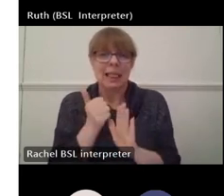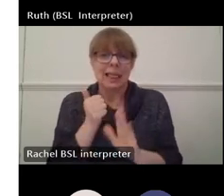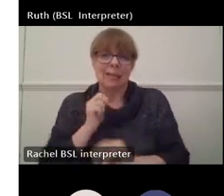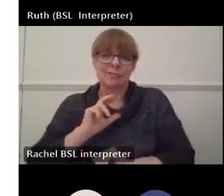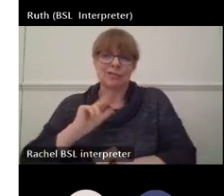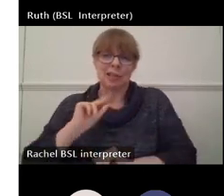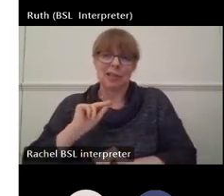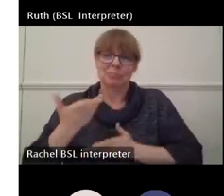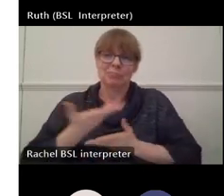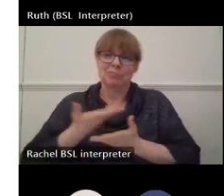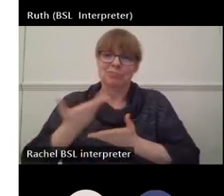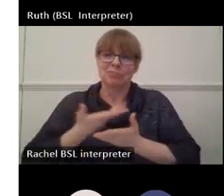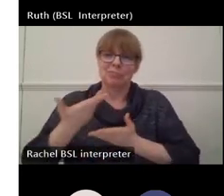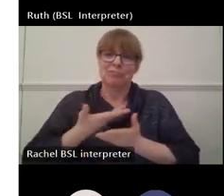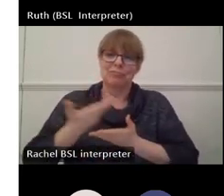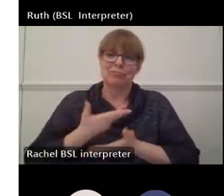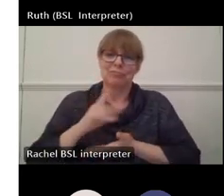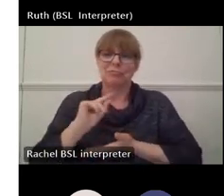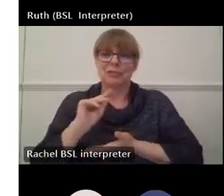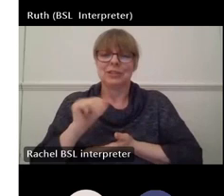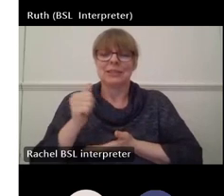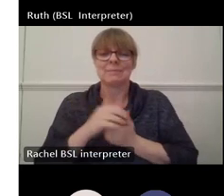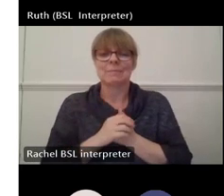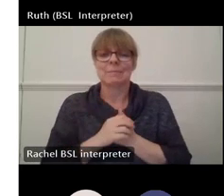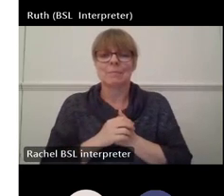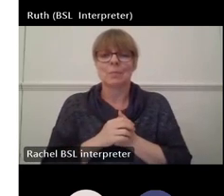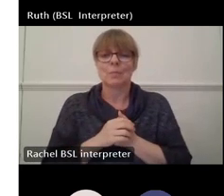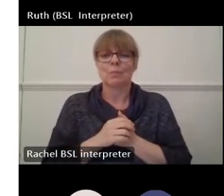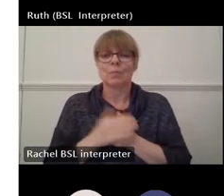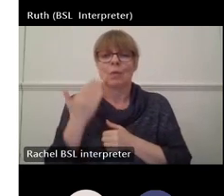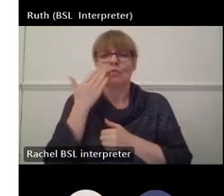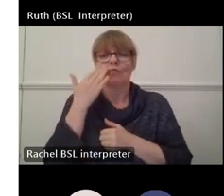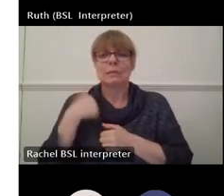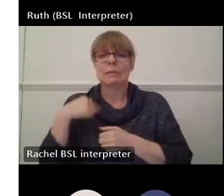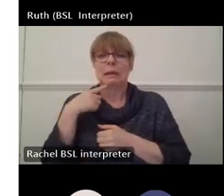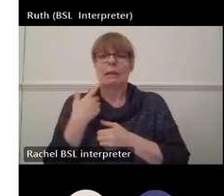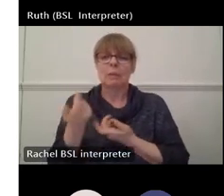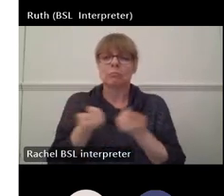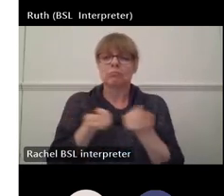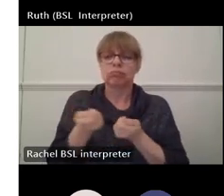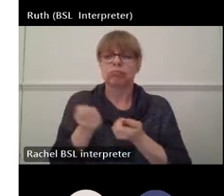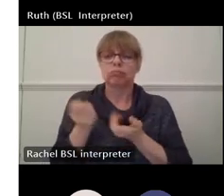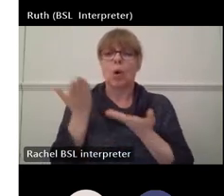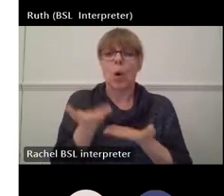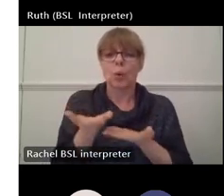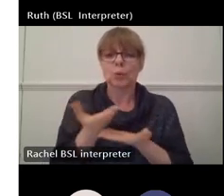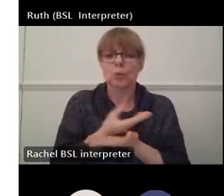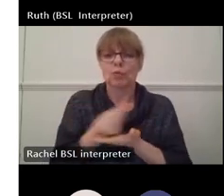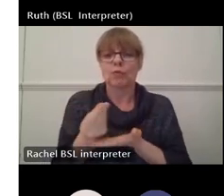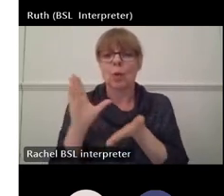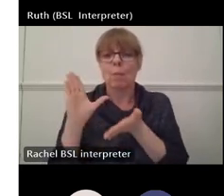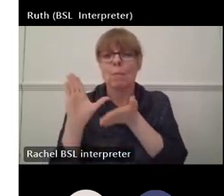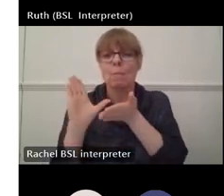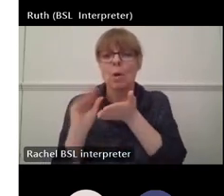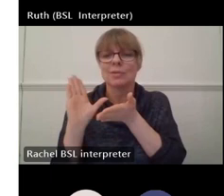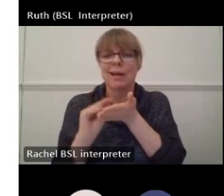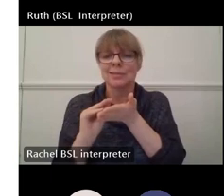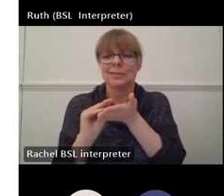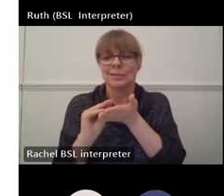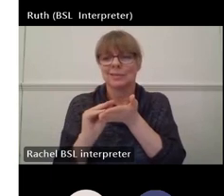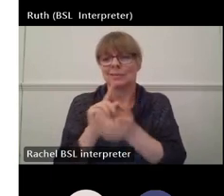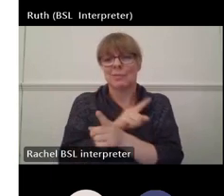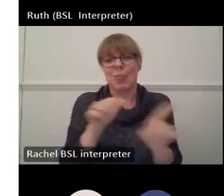Recently I've been the facilitator / host of a couple of podcasts, just because they know